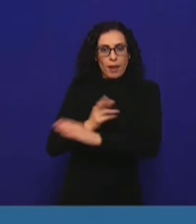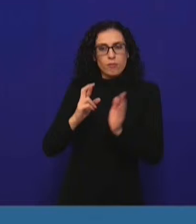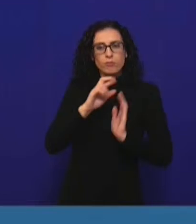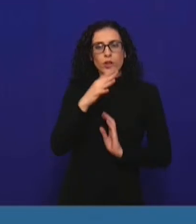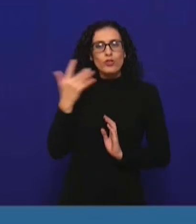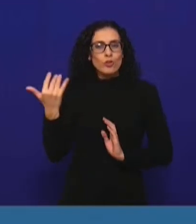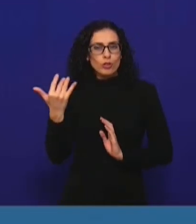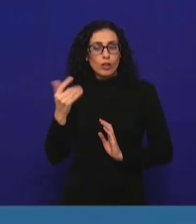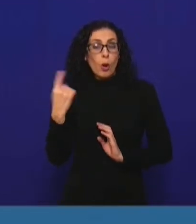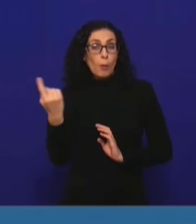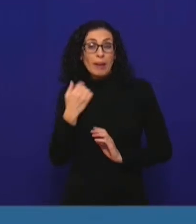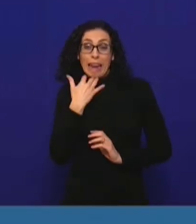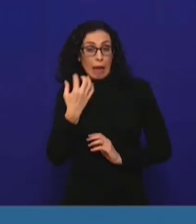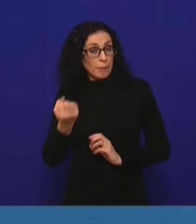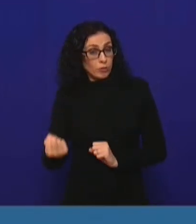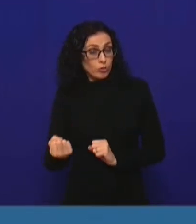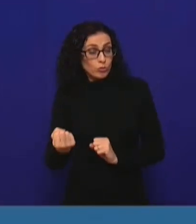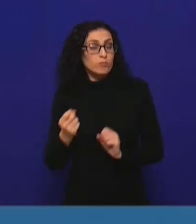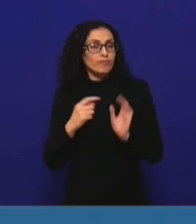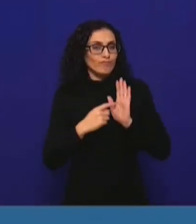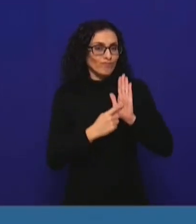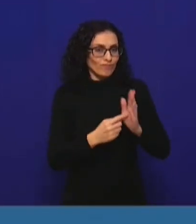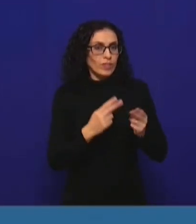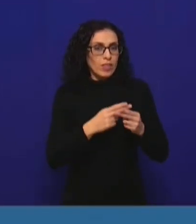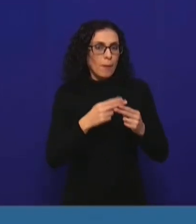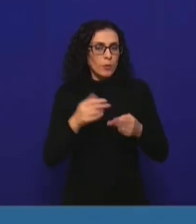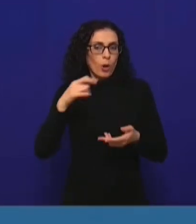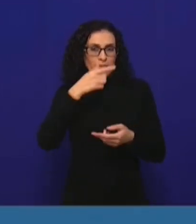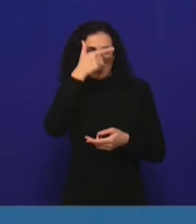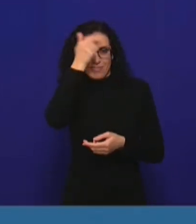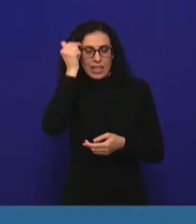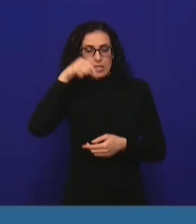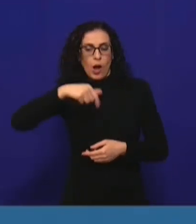qegħdin nagħmluhom it-test fl-ajruport tagħna. Infatti